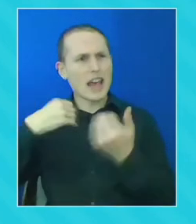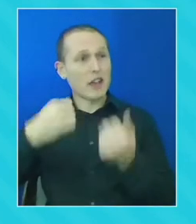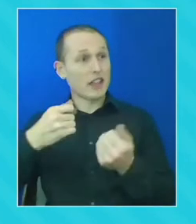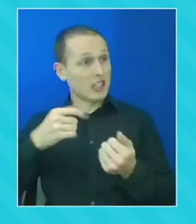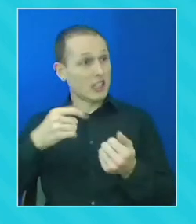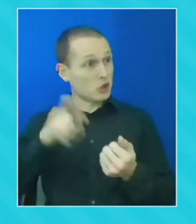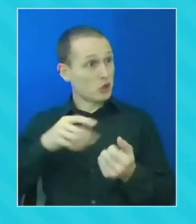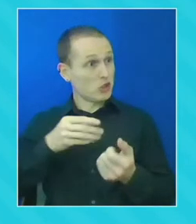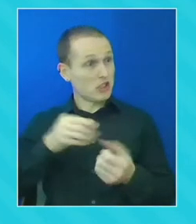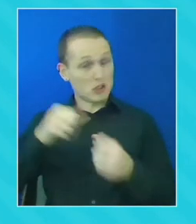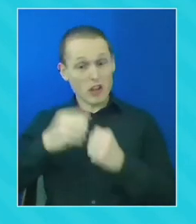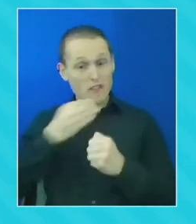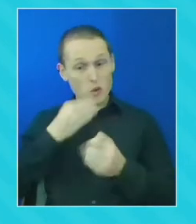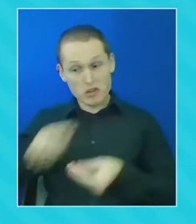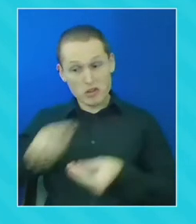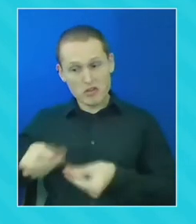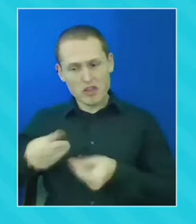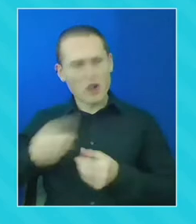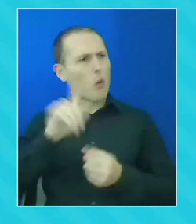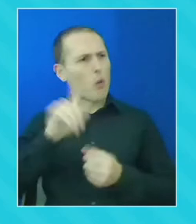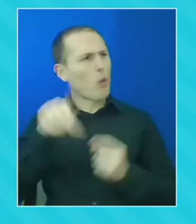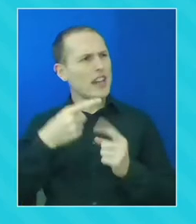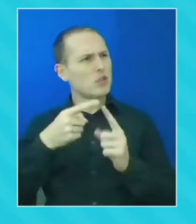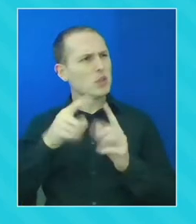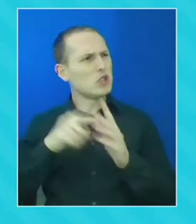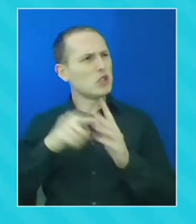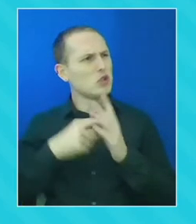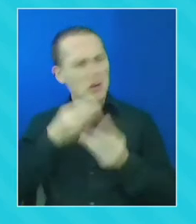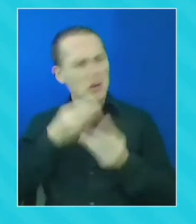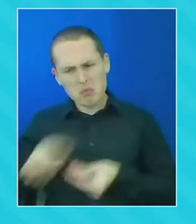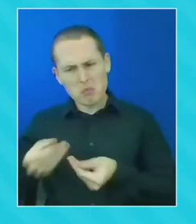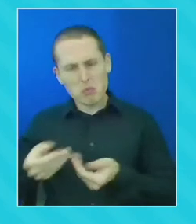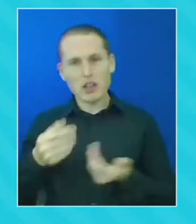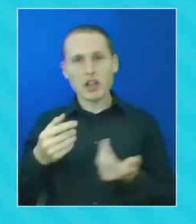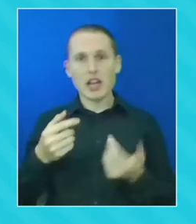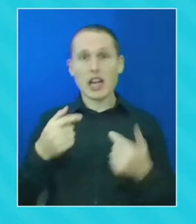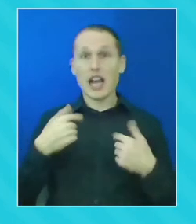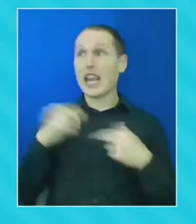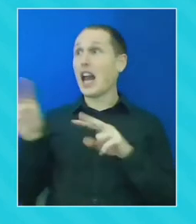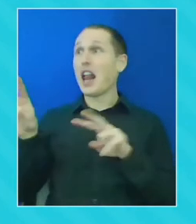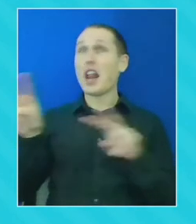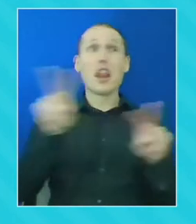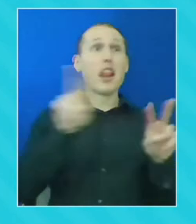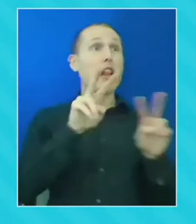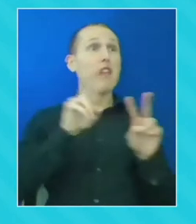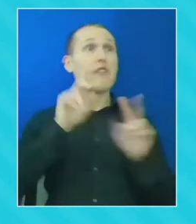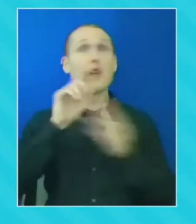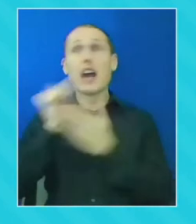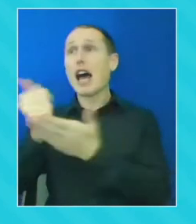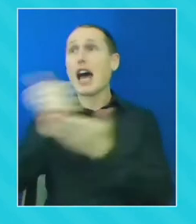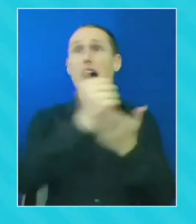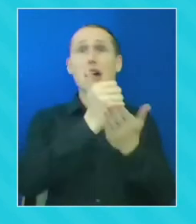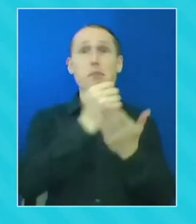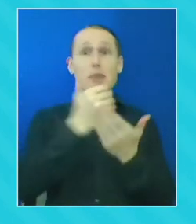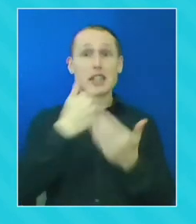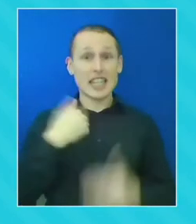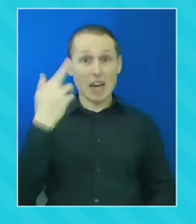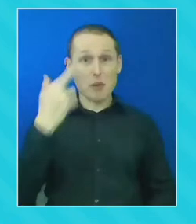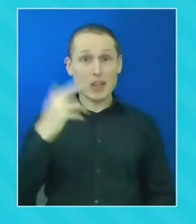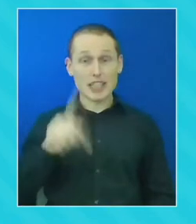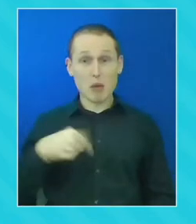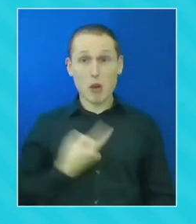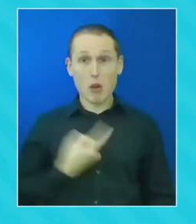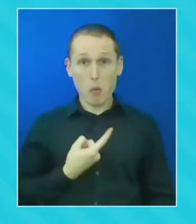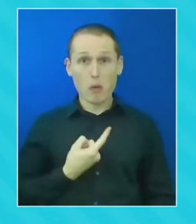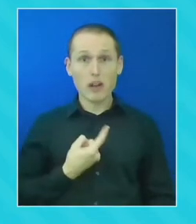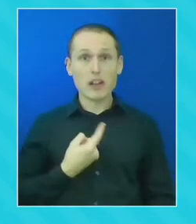How do we start? What do we do?" I looked around the room for support, for backup, and I realized I was in this alone. I ran out to